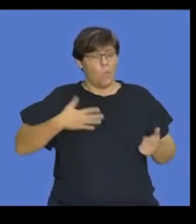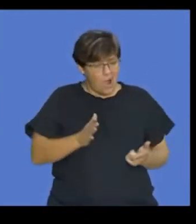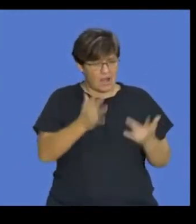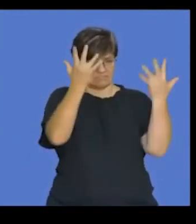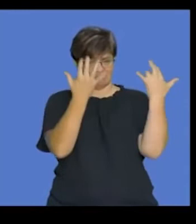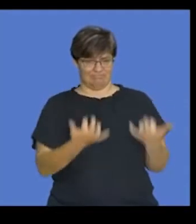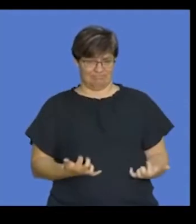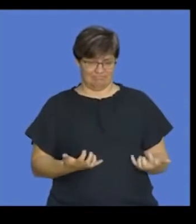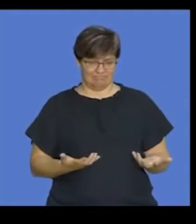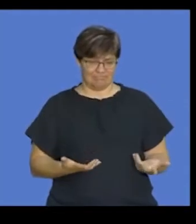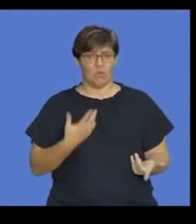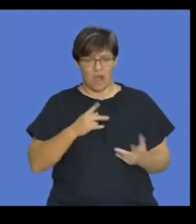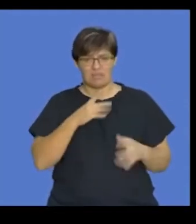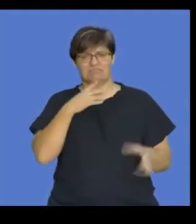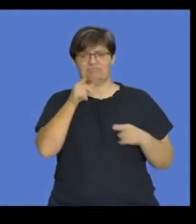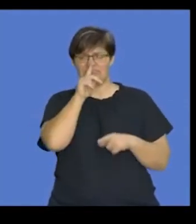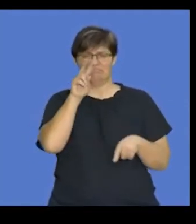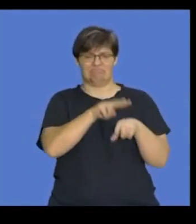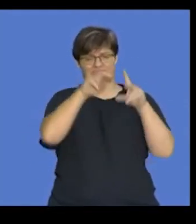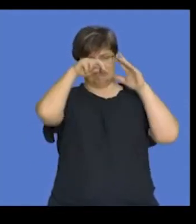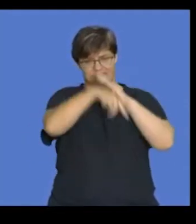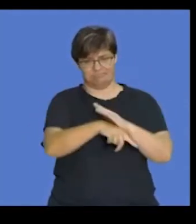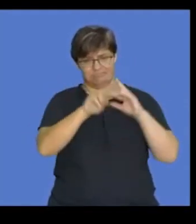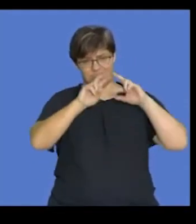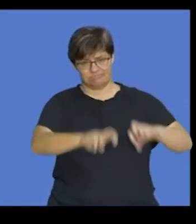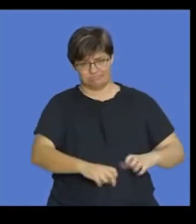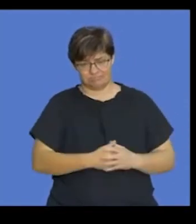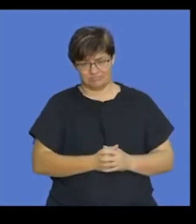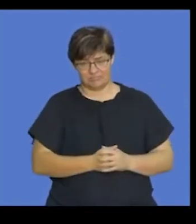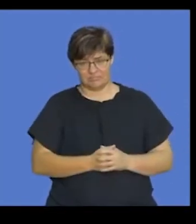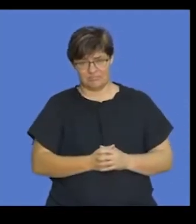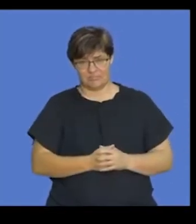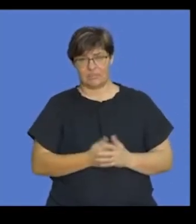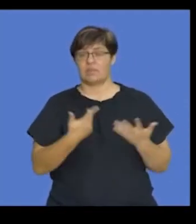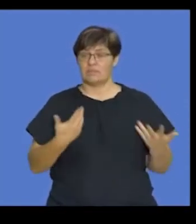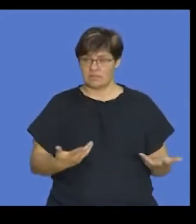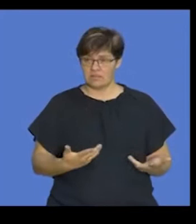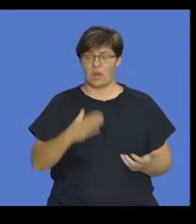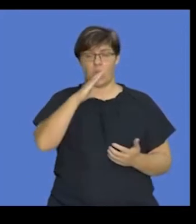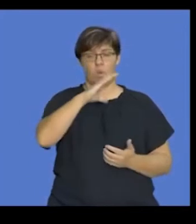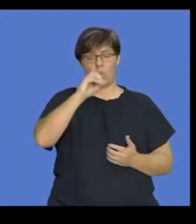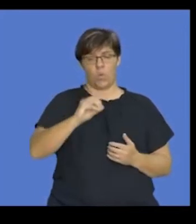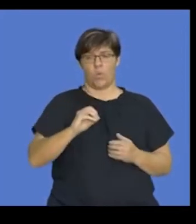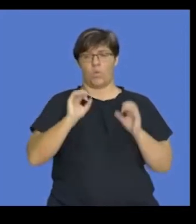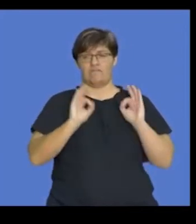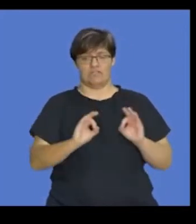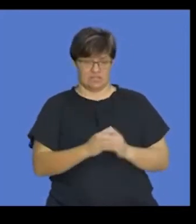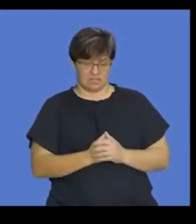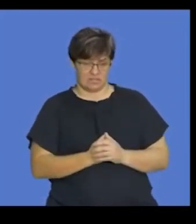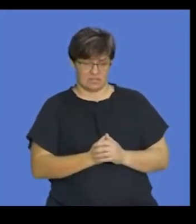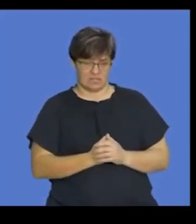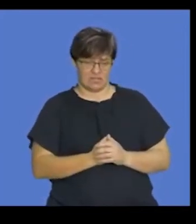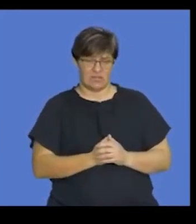here, I want to get to a calculation. I want to get somewhere with this. So, that gets us to the